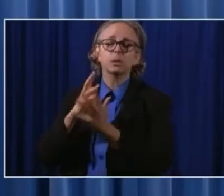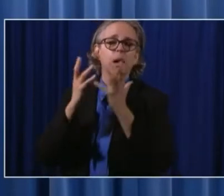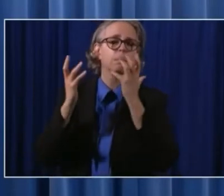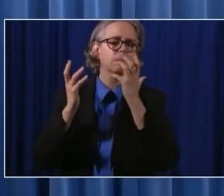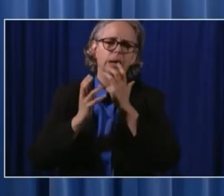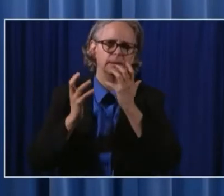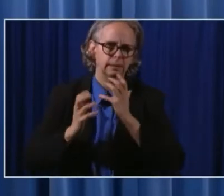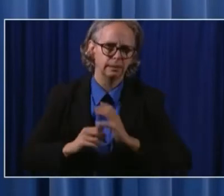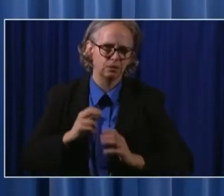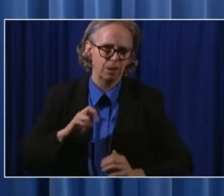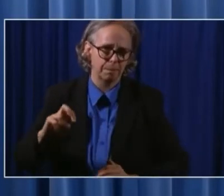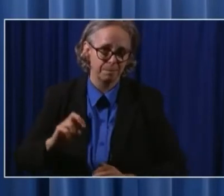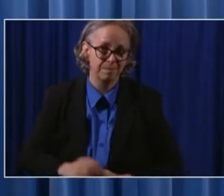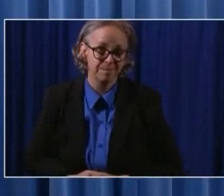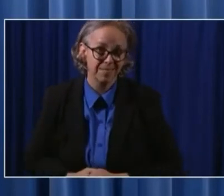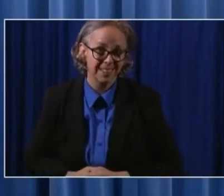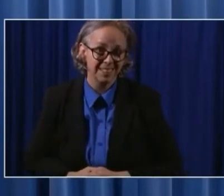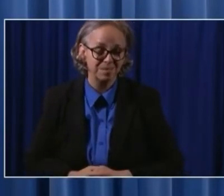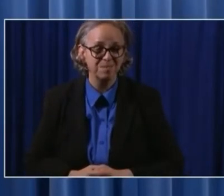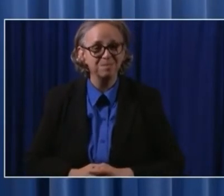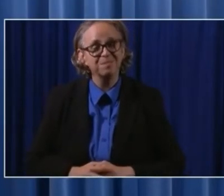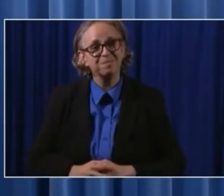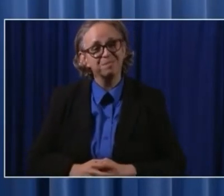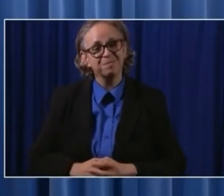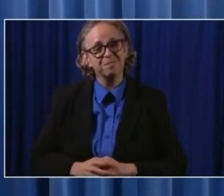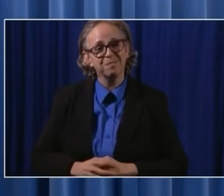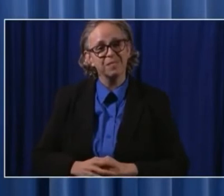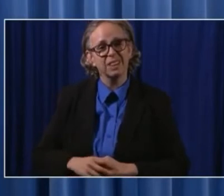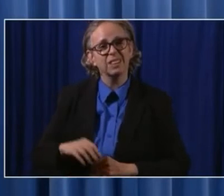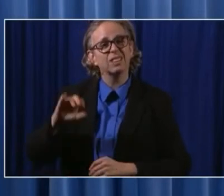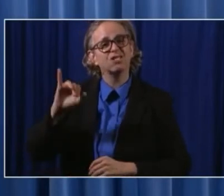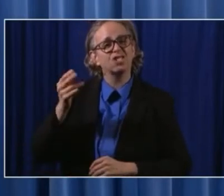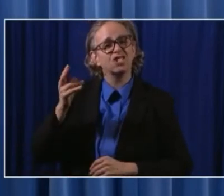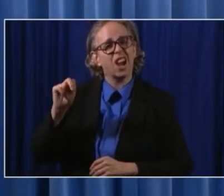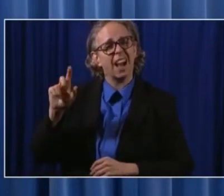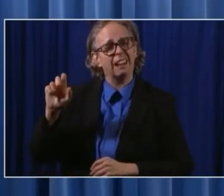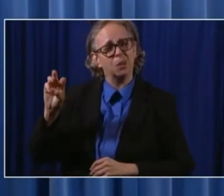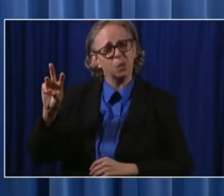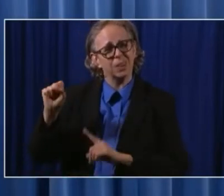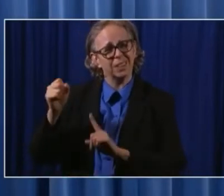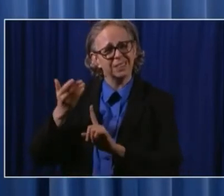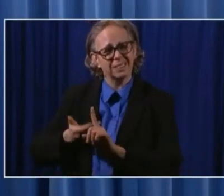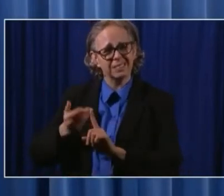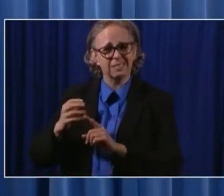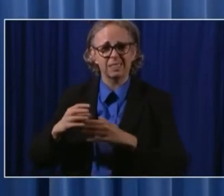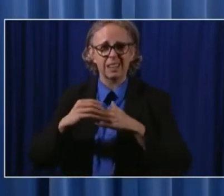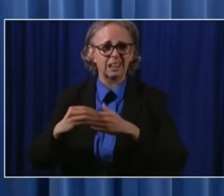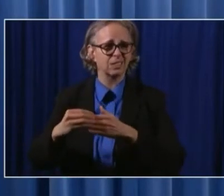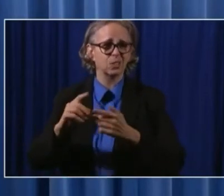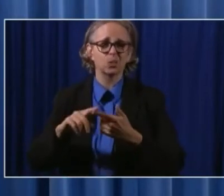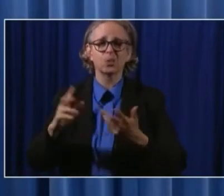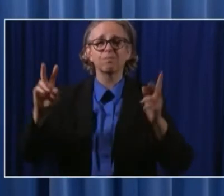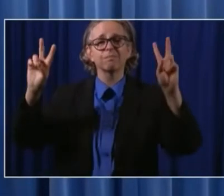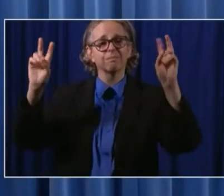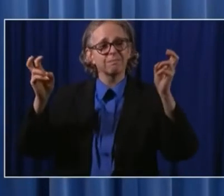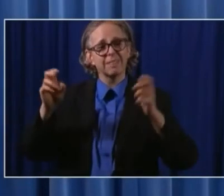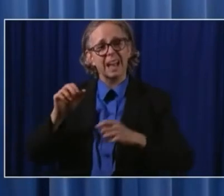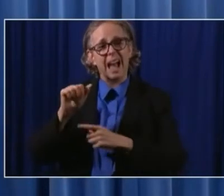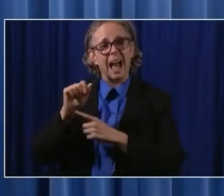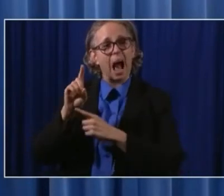experience. He took us to the Edmund Pettus Bridge in Selma, Alabama, where on